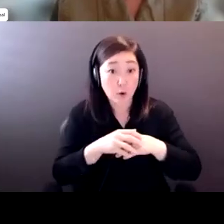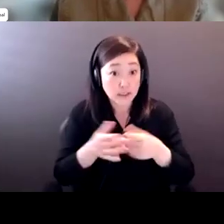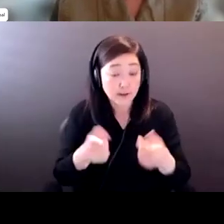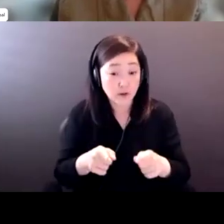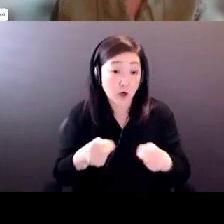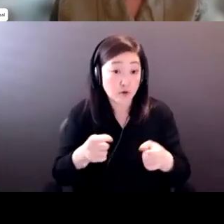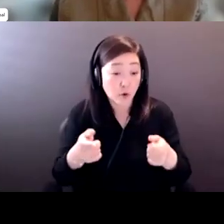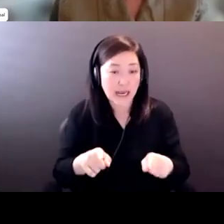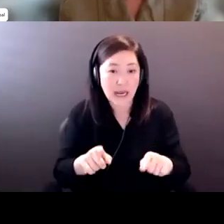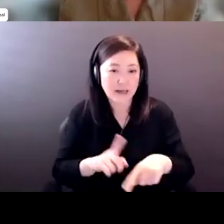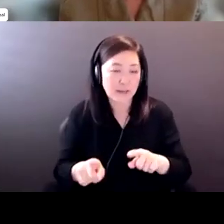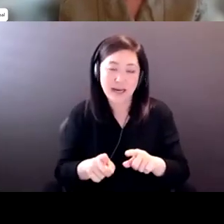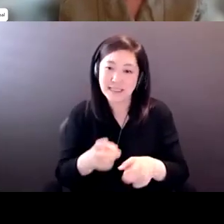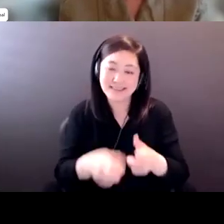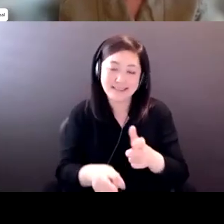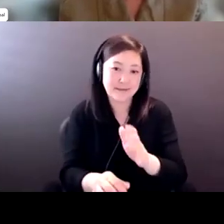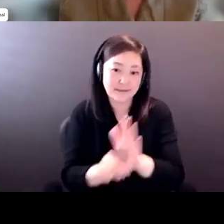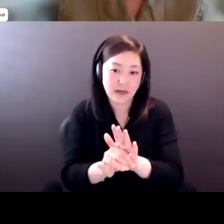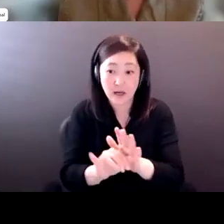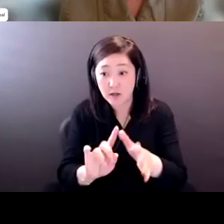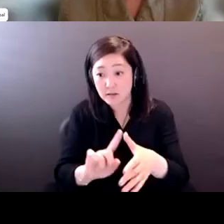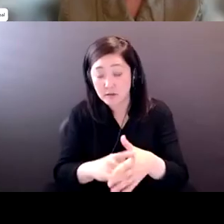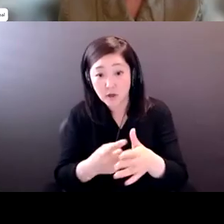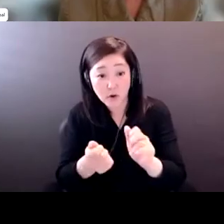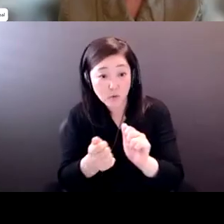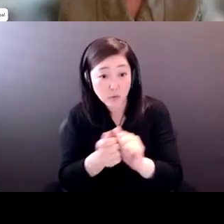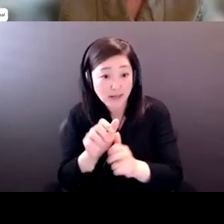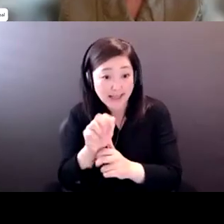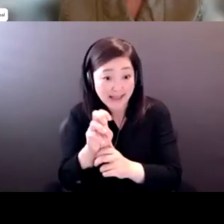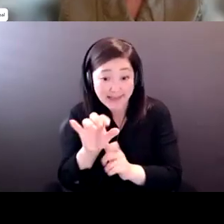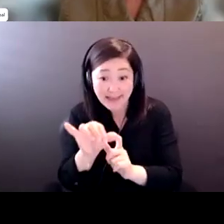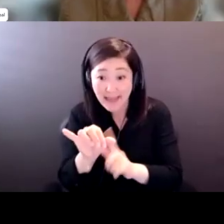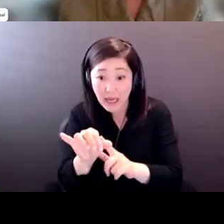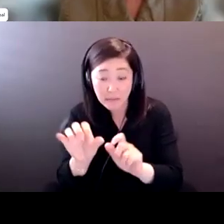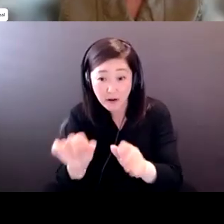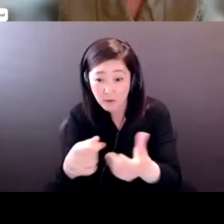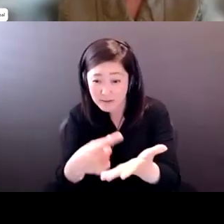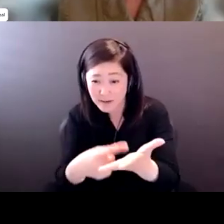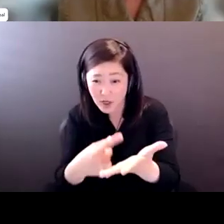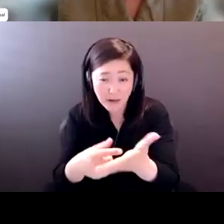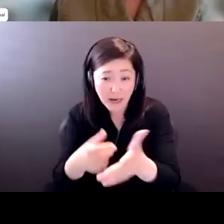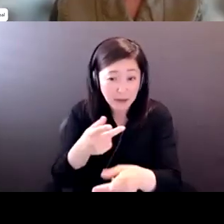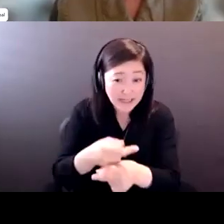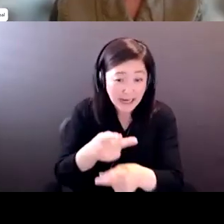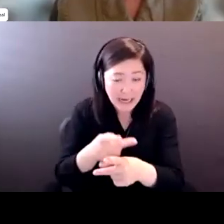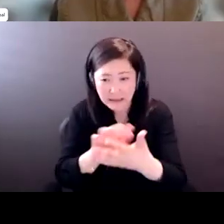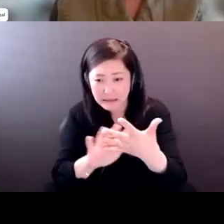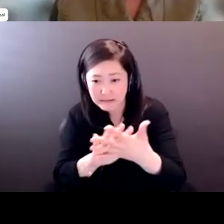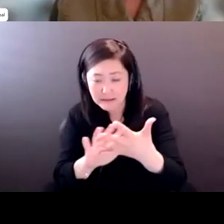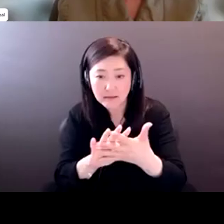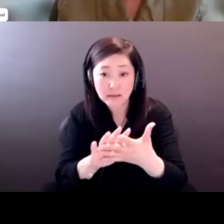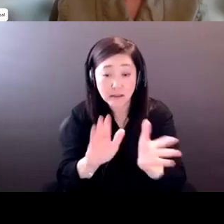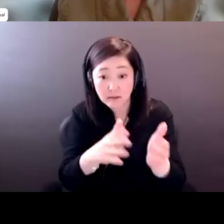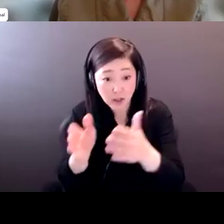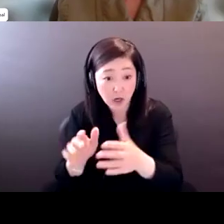So I want to start with Amy for the next question about care and those gray areas. And then maybe we'll move